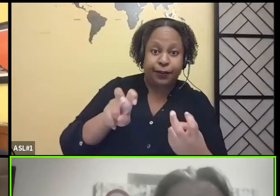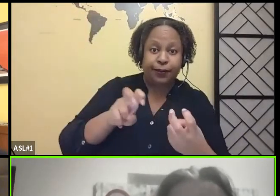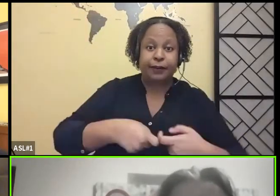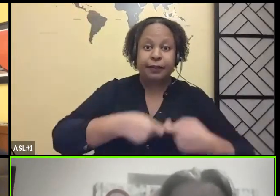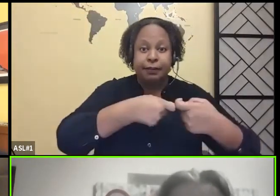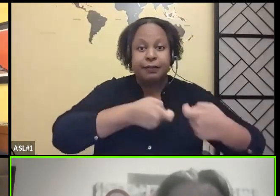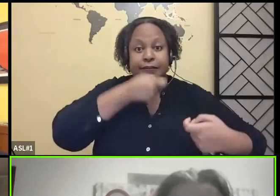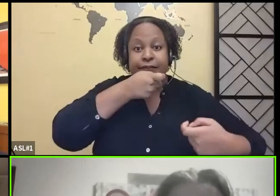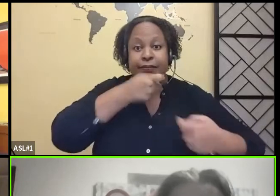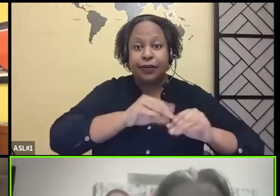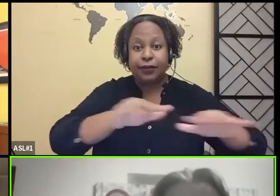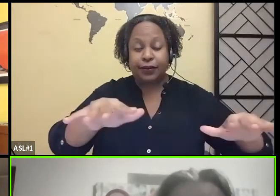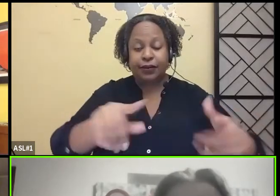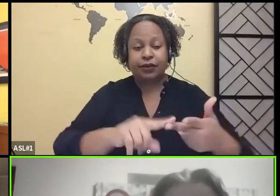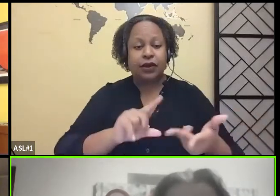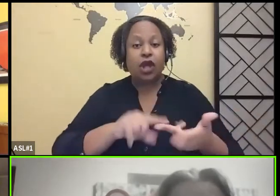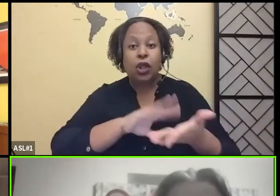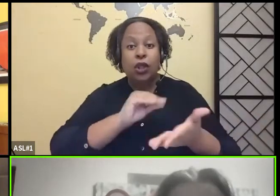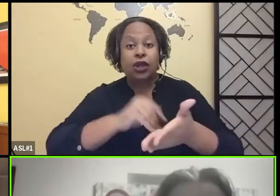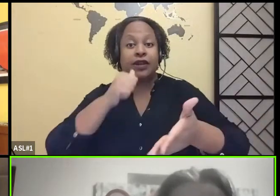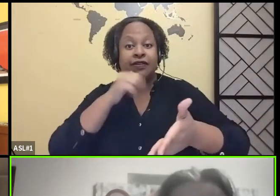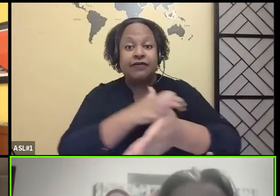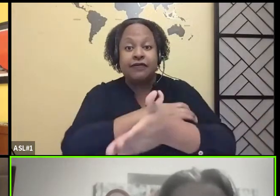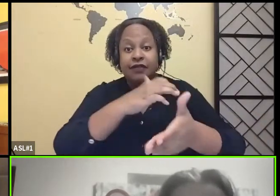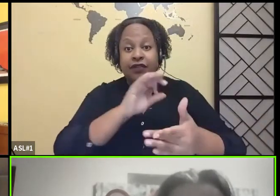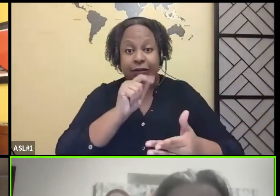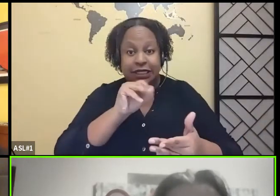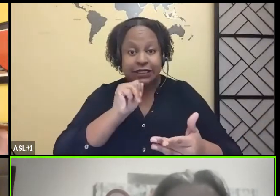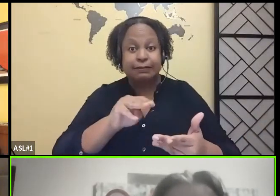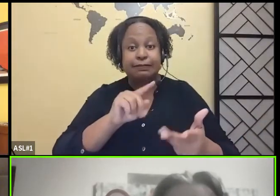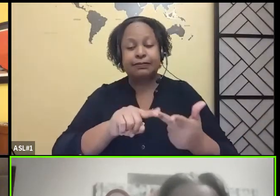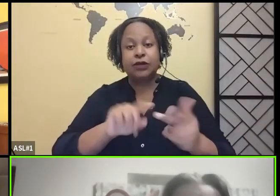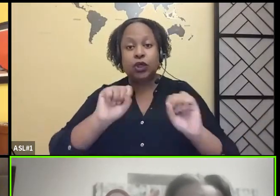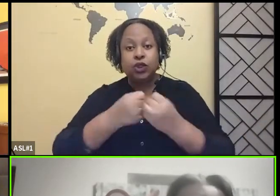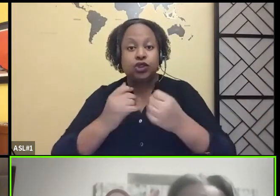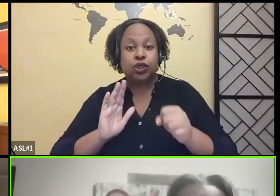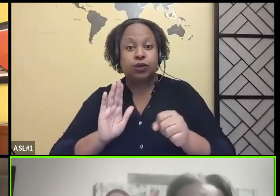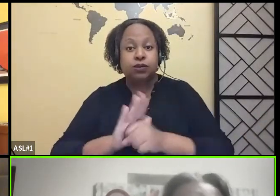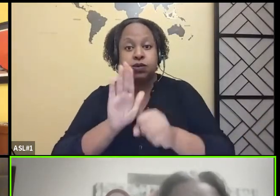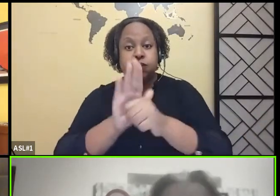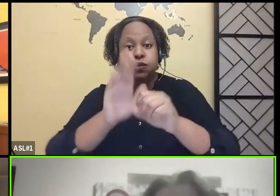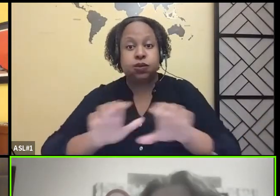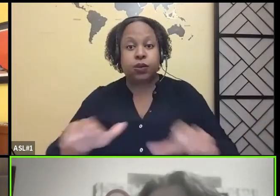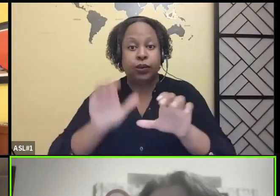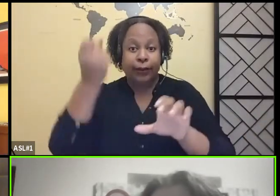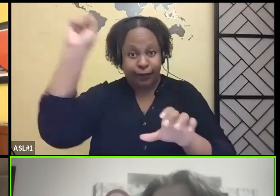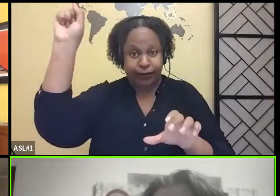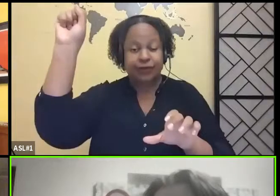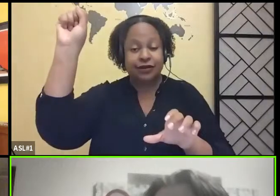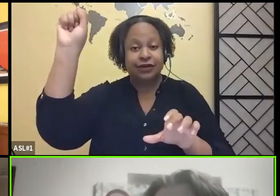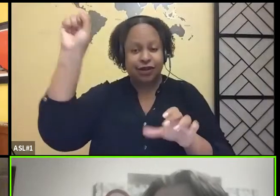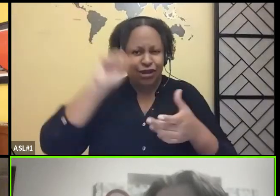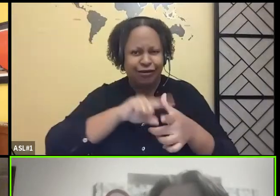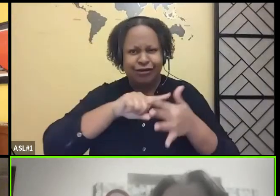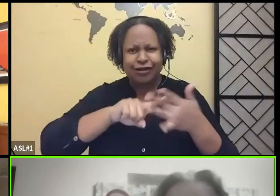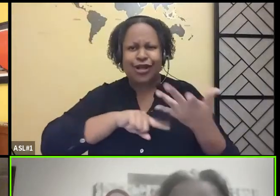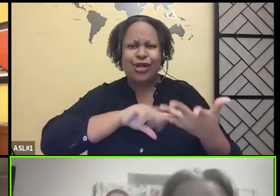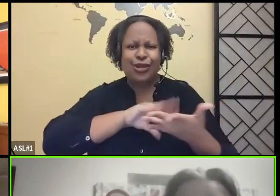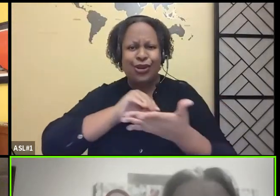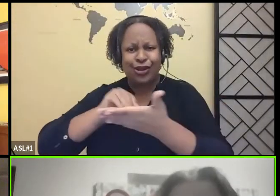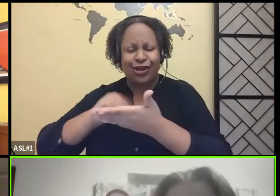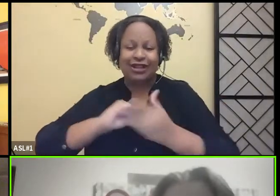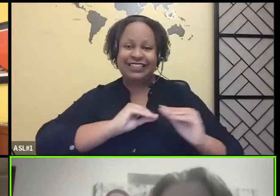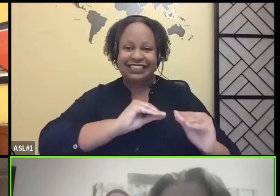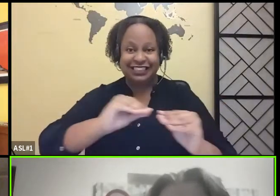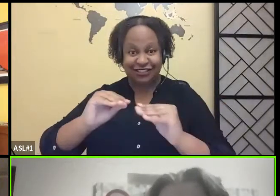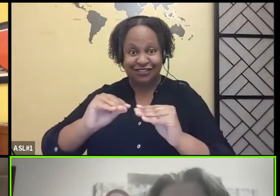feminism, we learn about social movements. You know, today I was looking at my statistic.